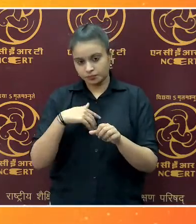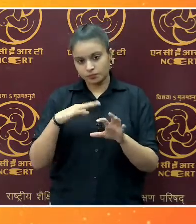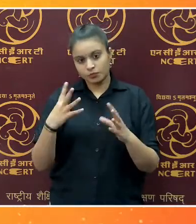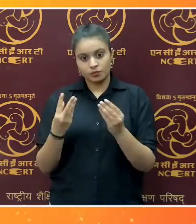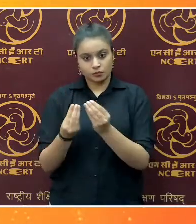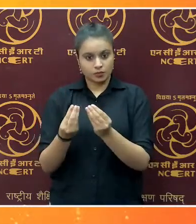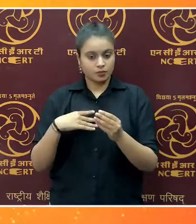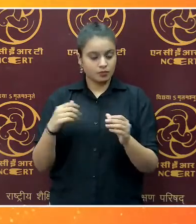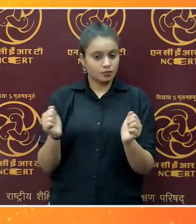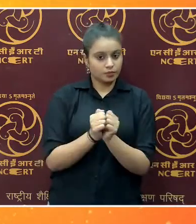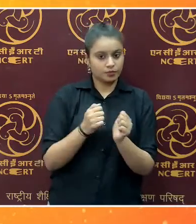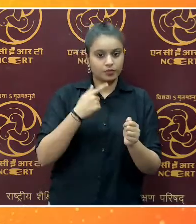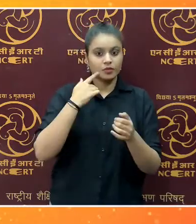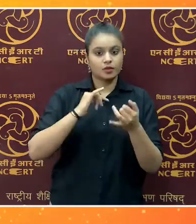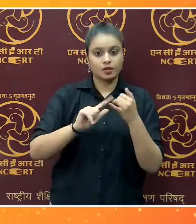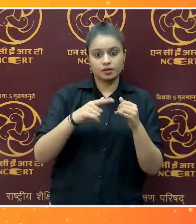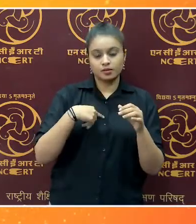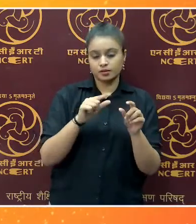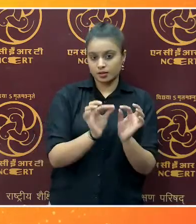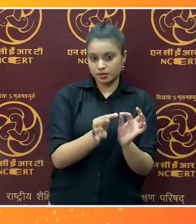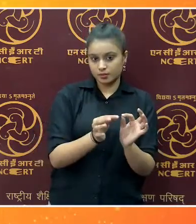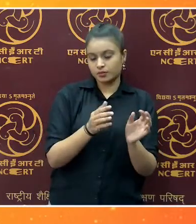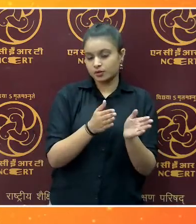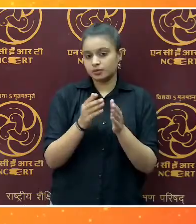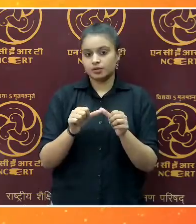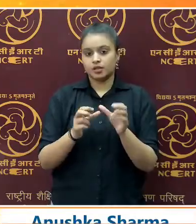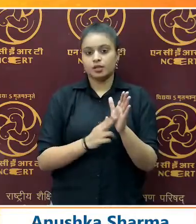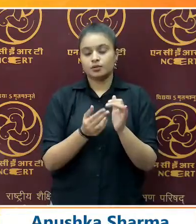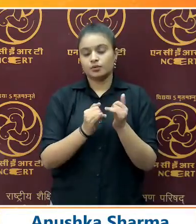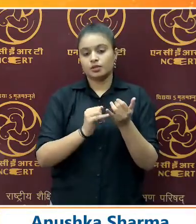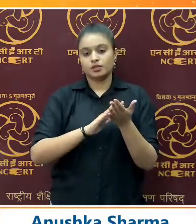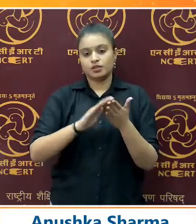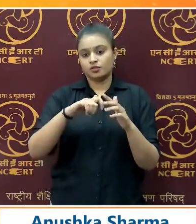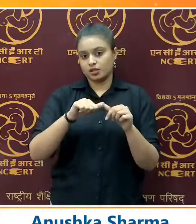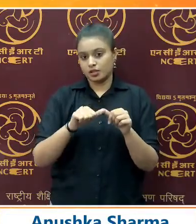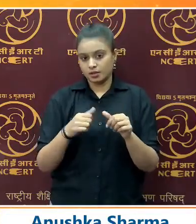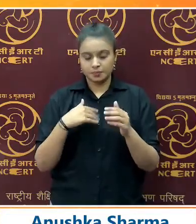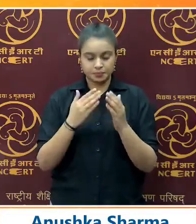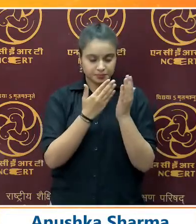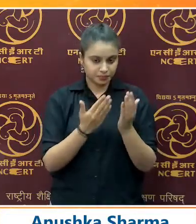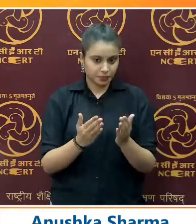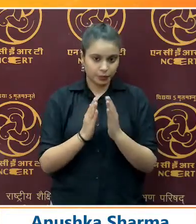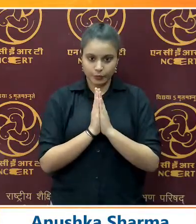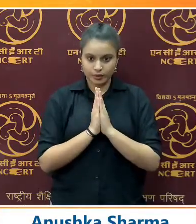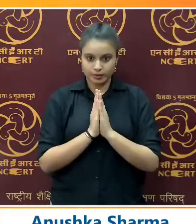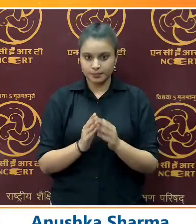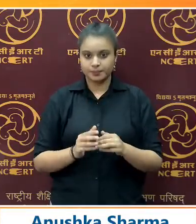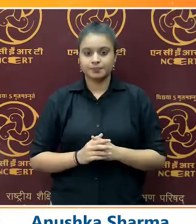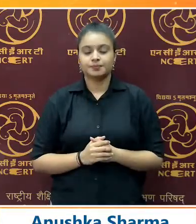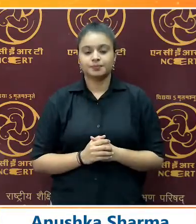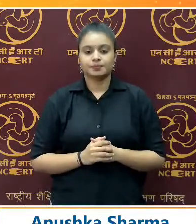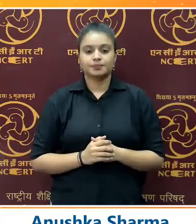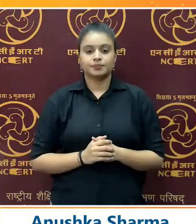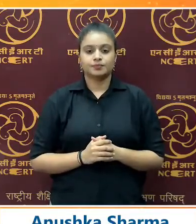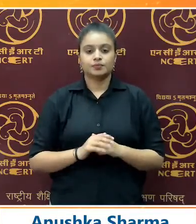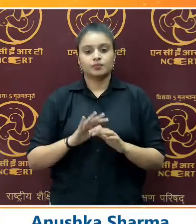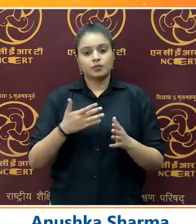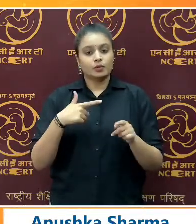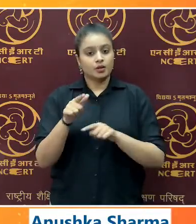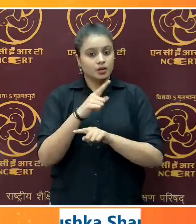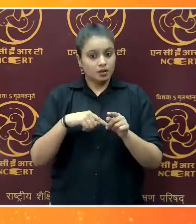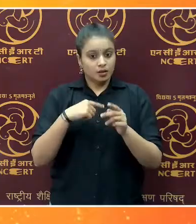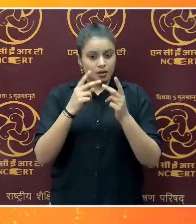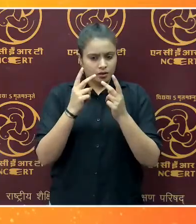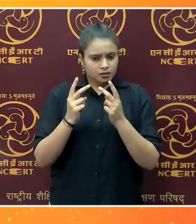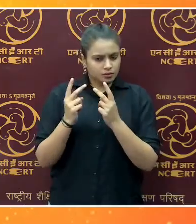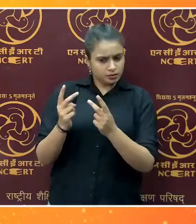accompanied by our Indian Sign Language interpreter, Miss Anushka Sharma. Anushka, namaskar and very warm welcome to you too. By the way, you look